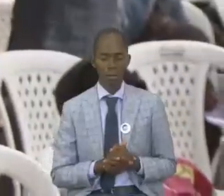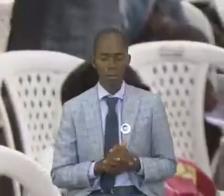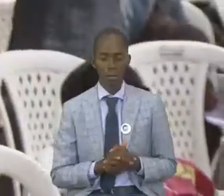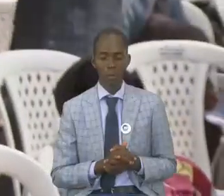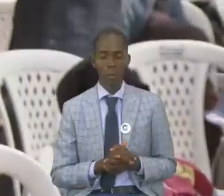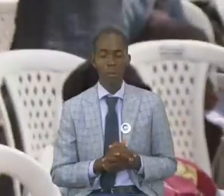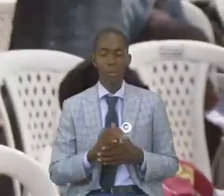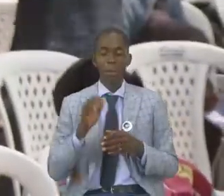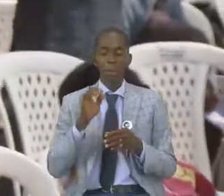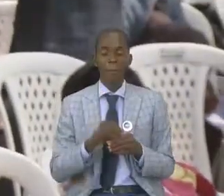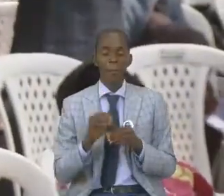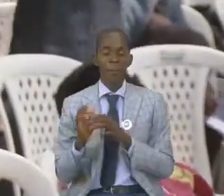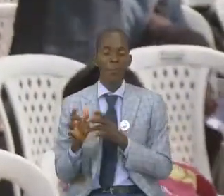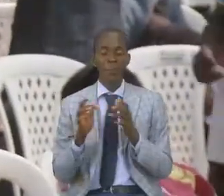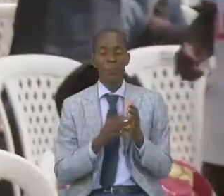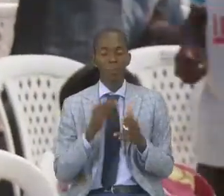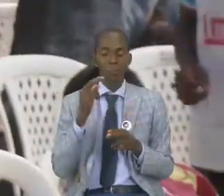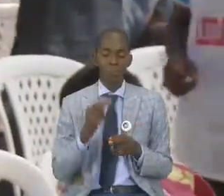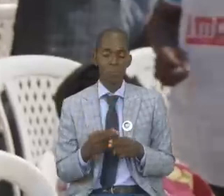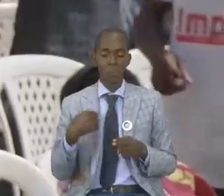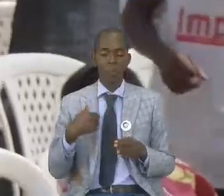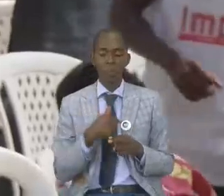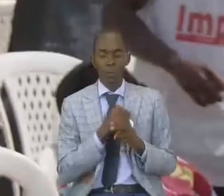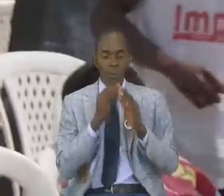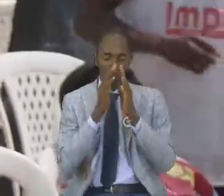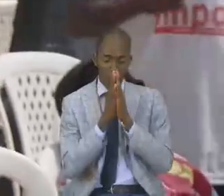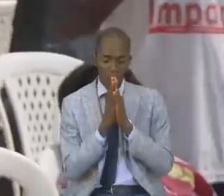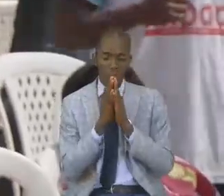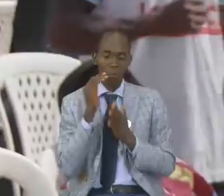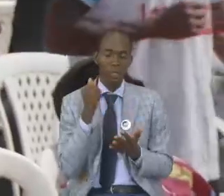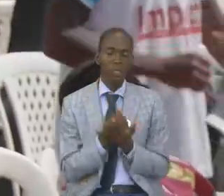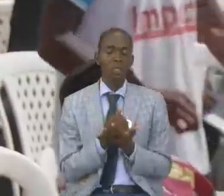In Jesus' name we pray.